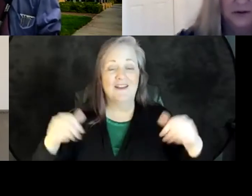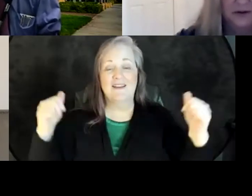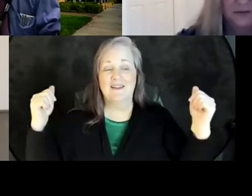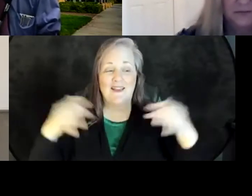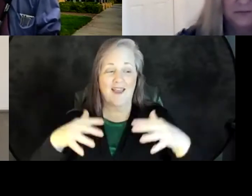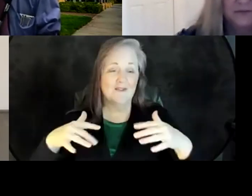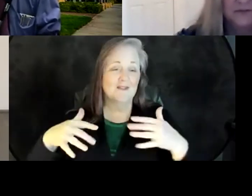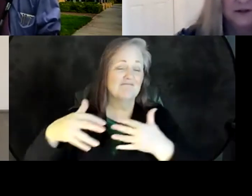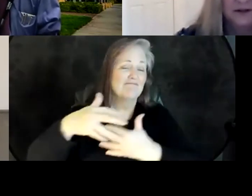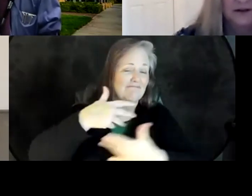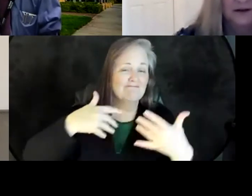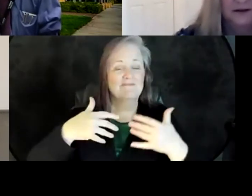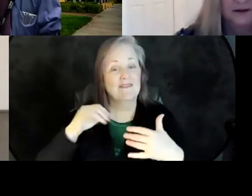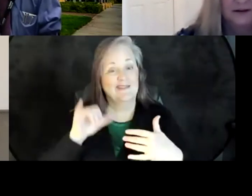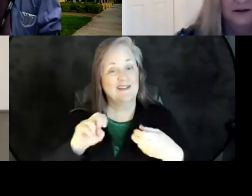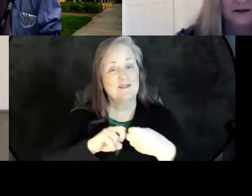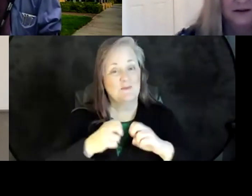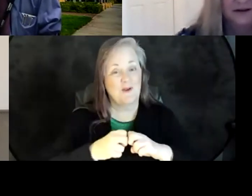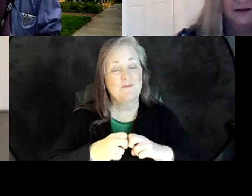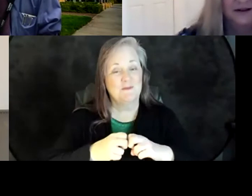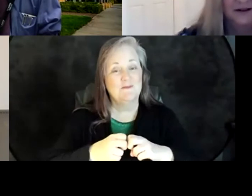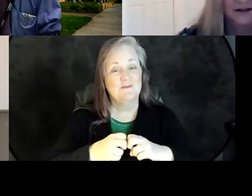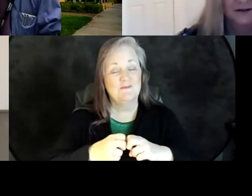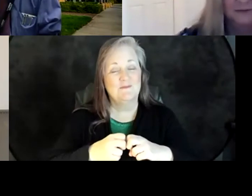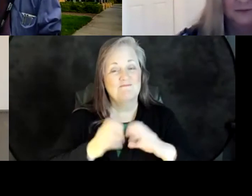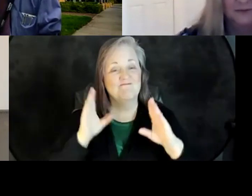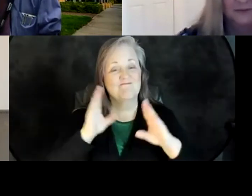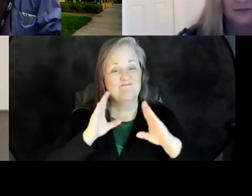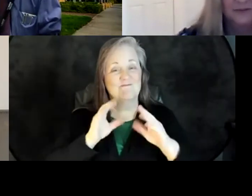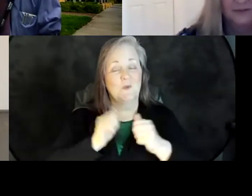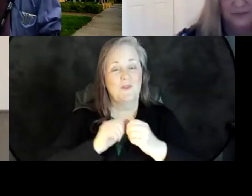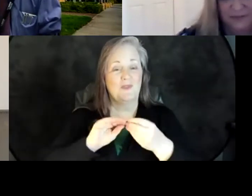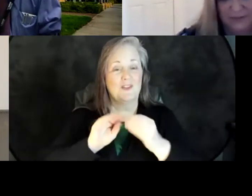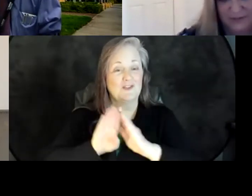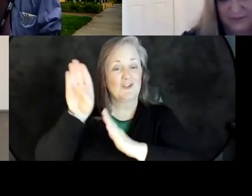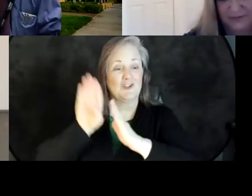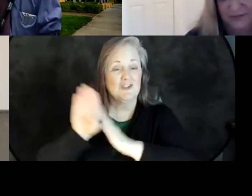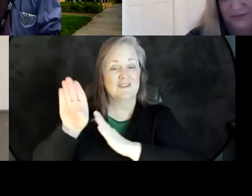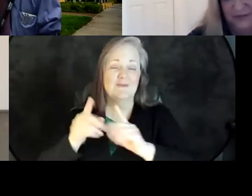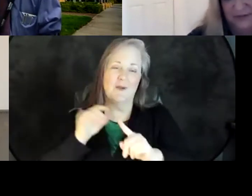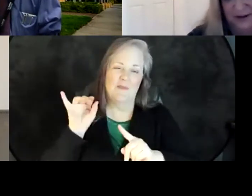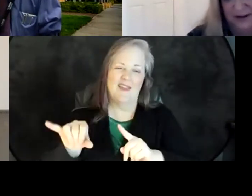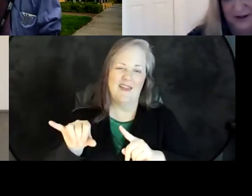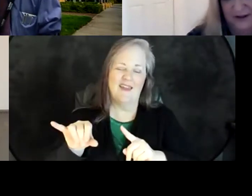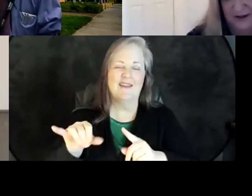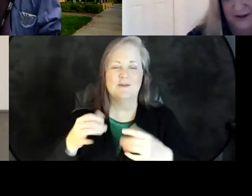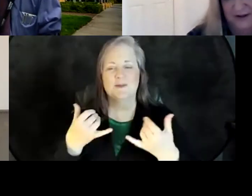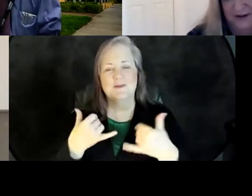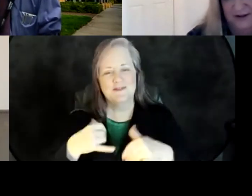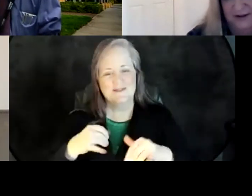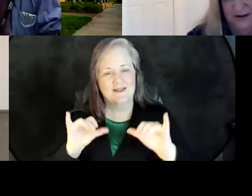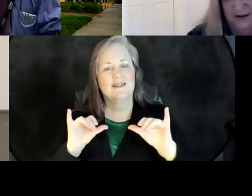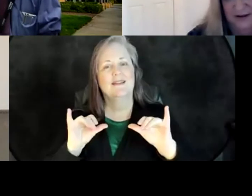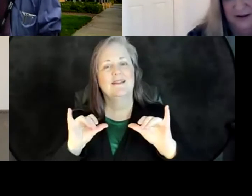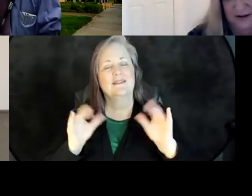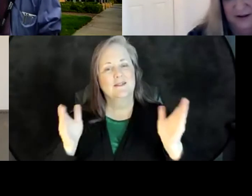what got us into trouble with each of the surges that we had. So we're still continuing to